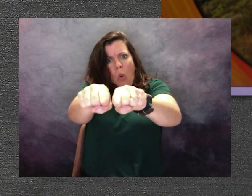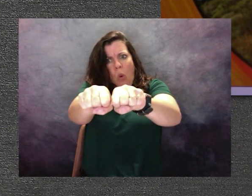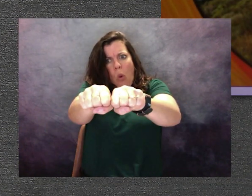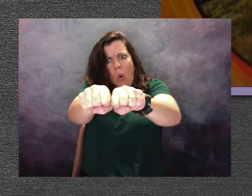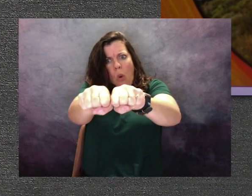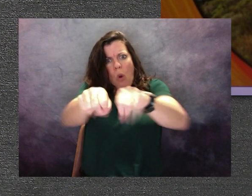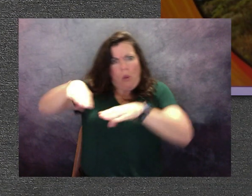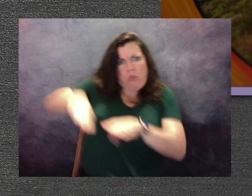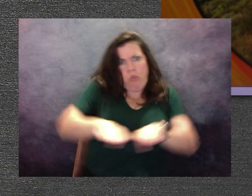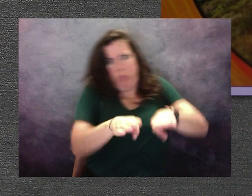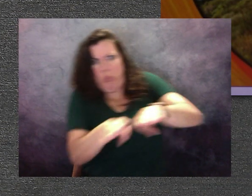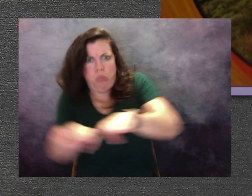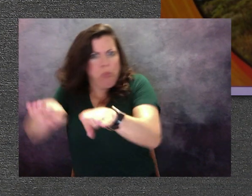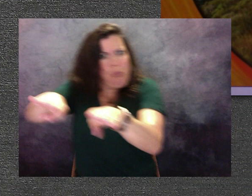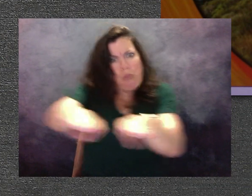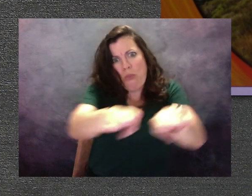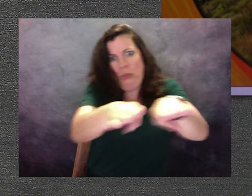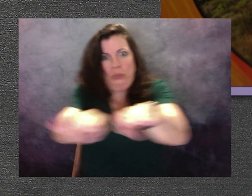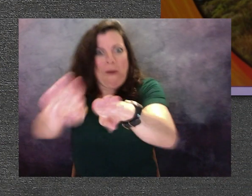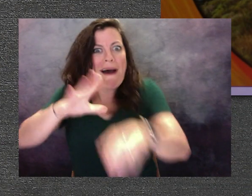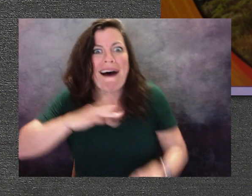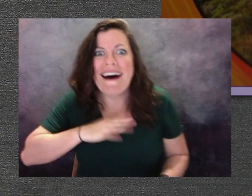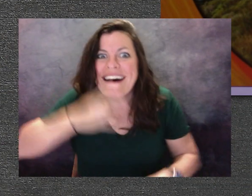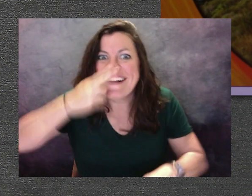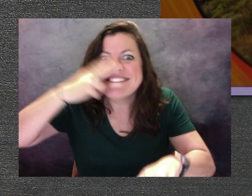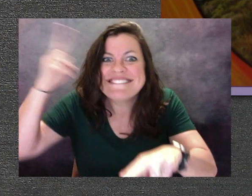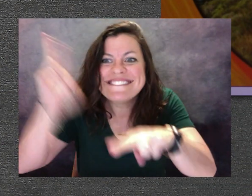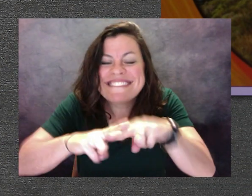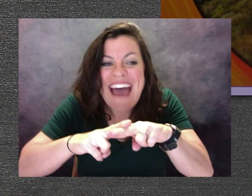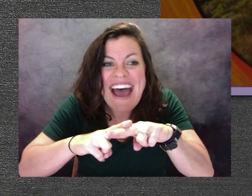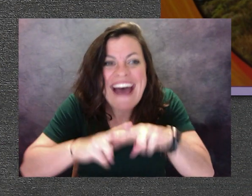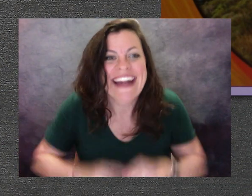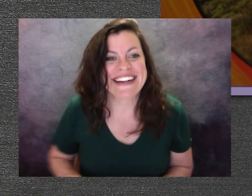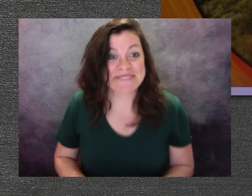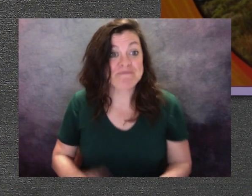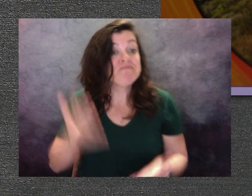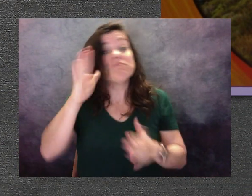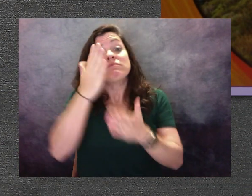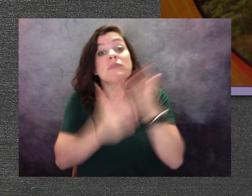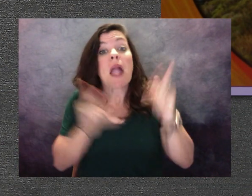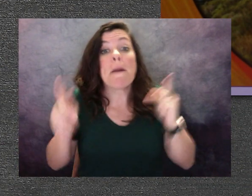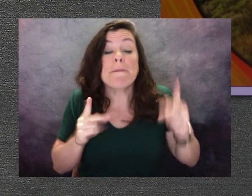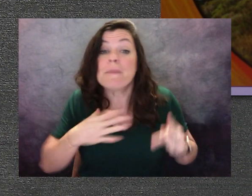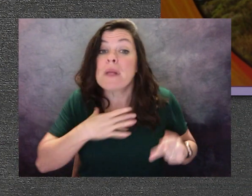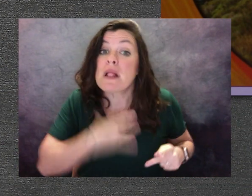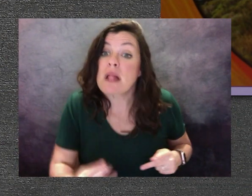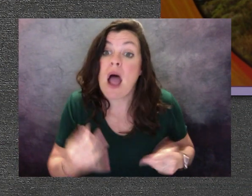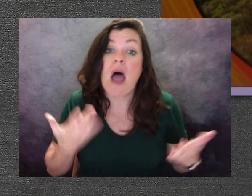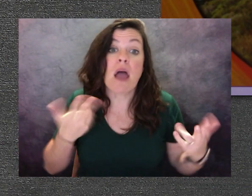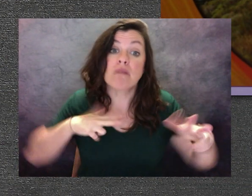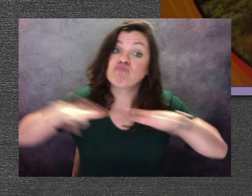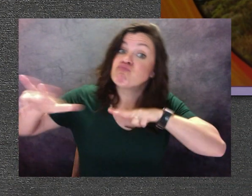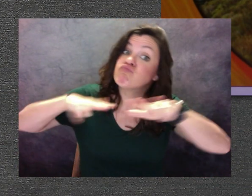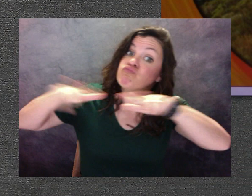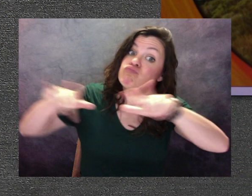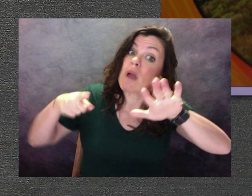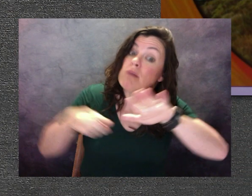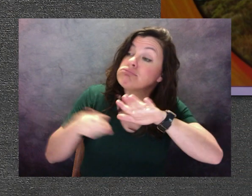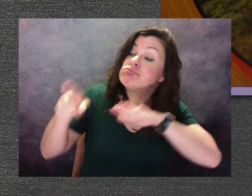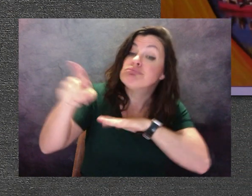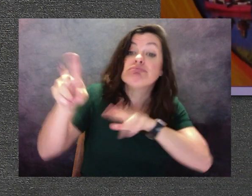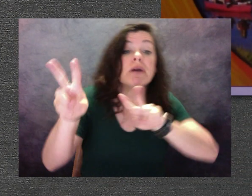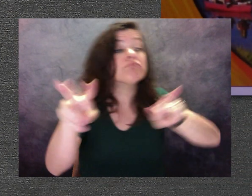Other people like to camp or hike. There is always something fun to do at the lake.